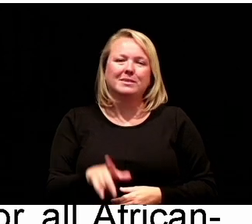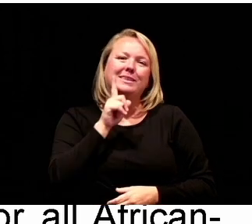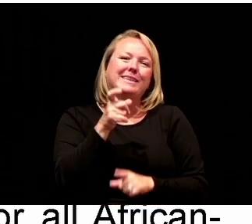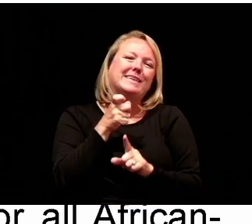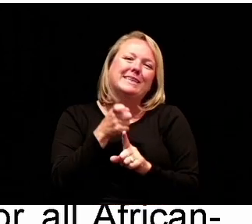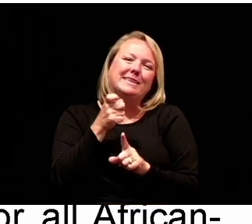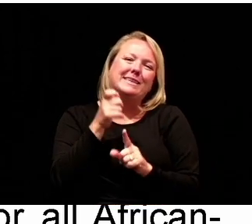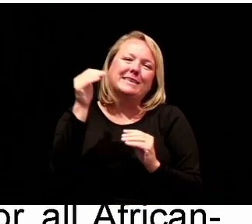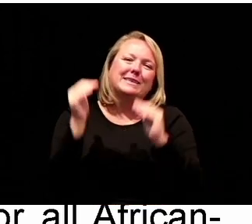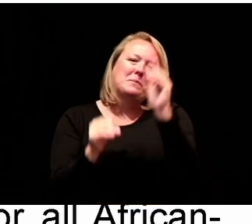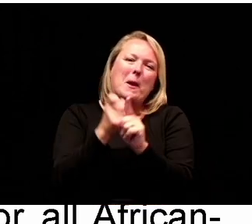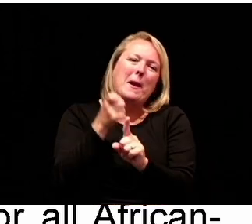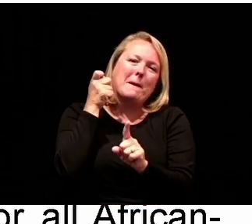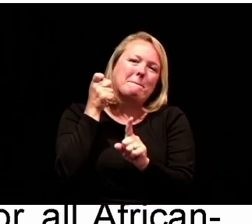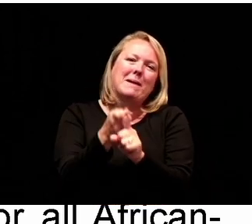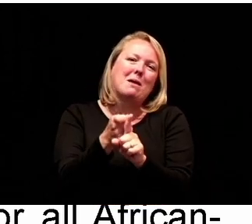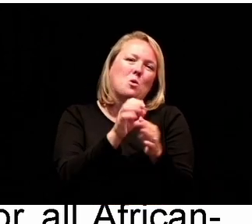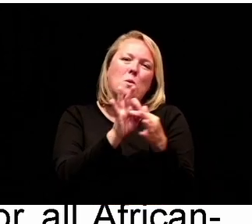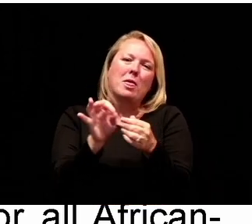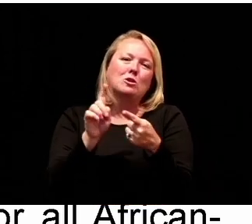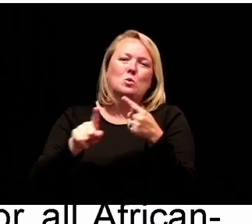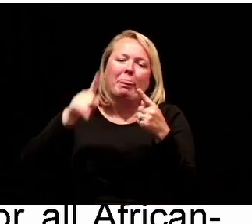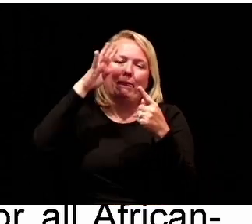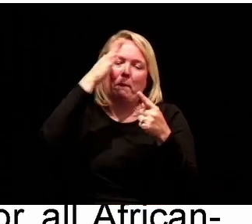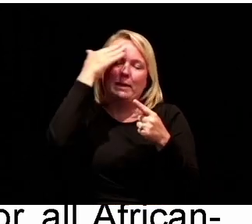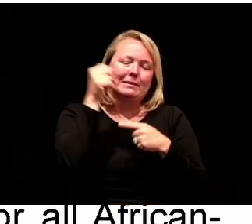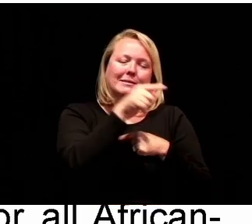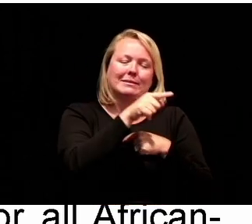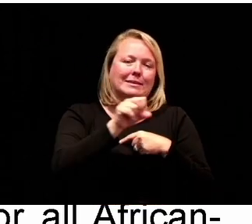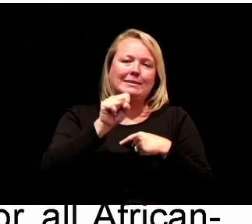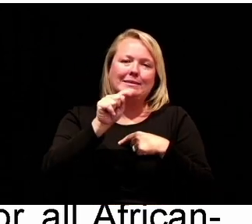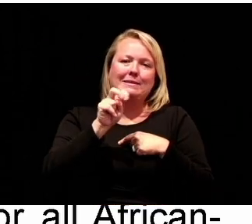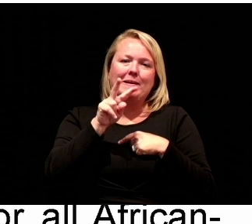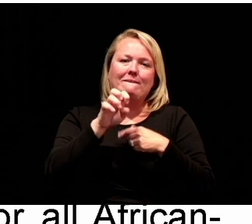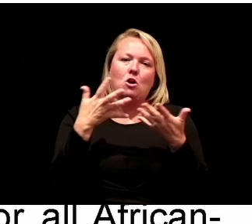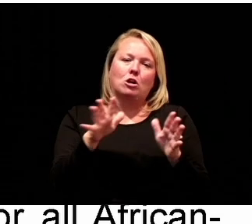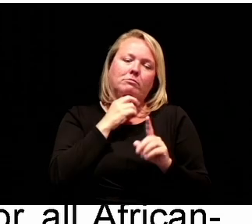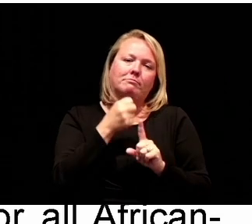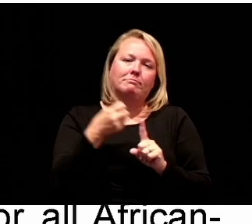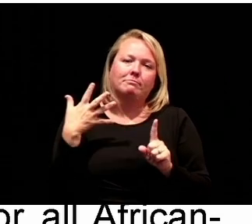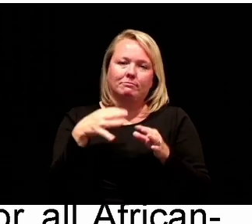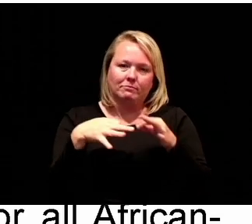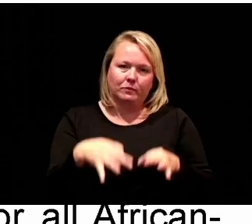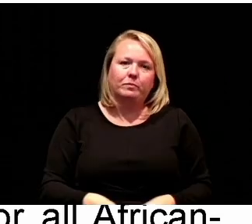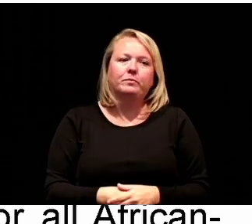all applicants, but they don't say that to the white applicants. I've had situations where